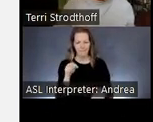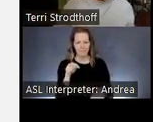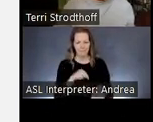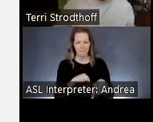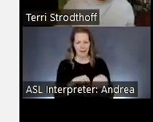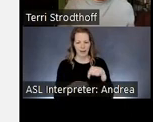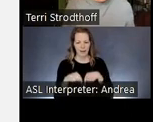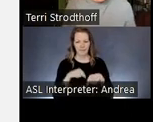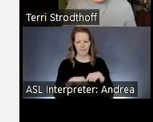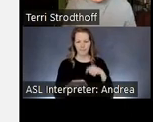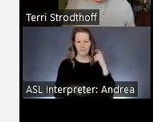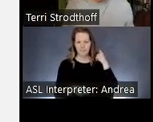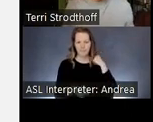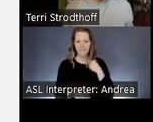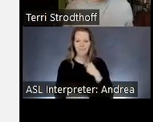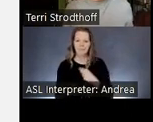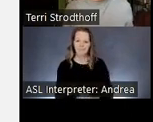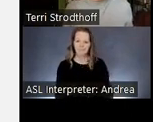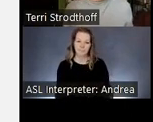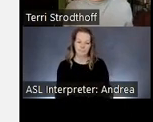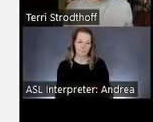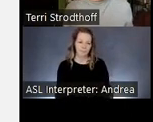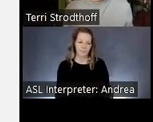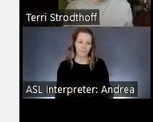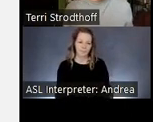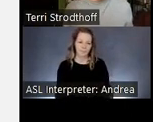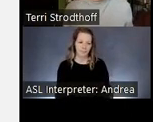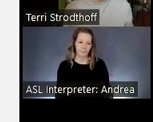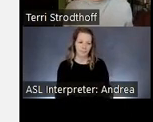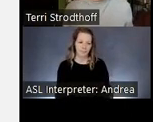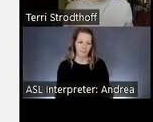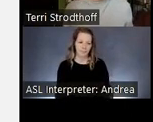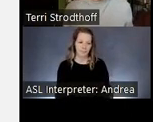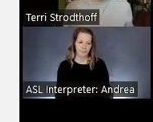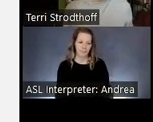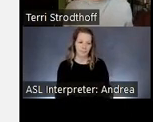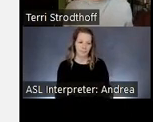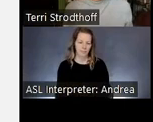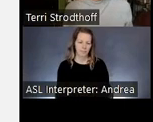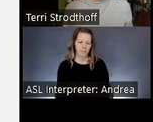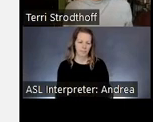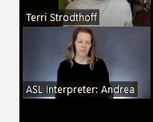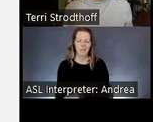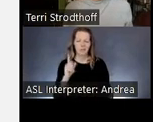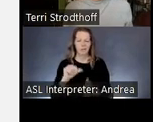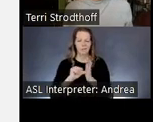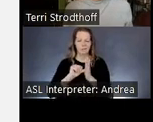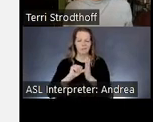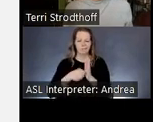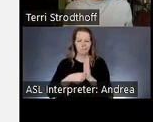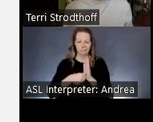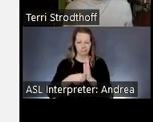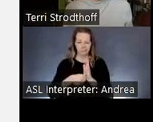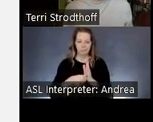here. So I realize I didn't put one final slide here. I just want to reiterate that how that then gets